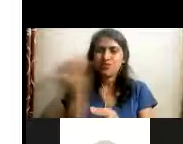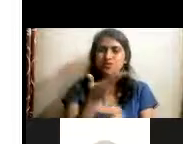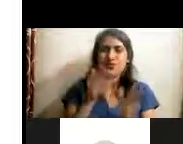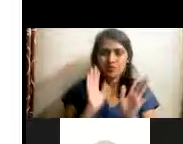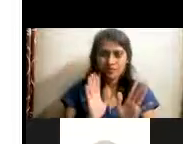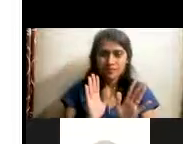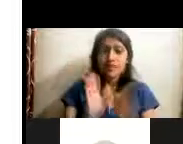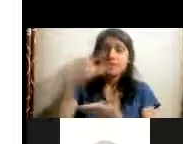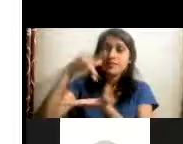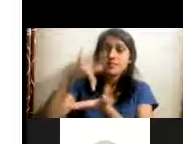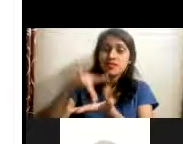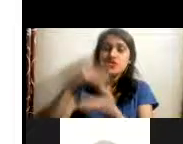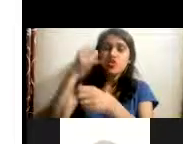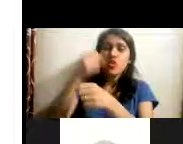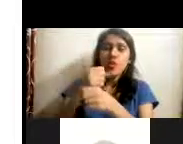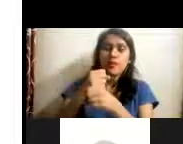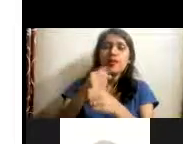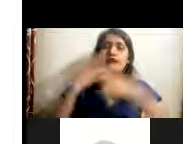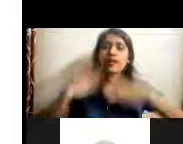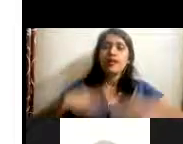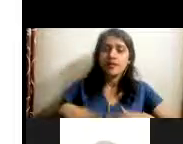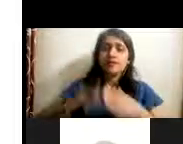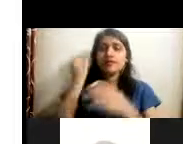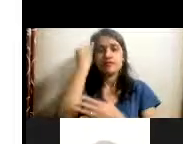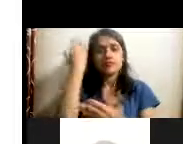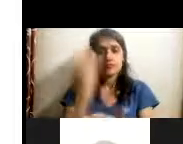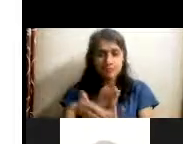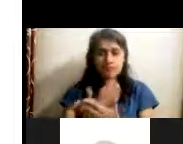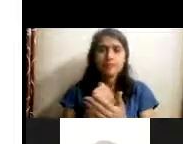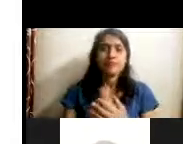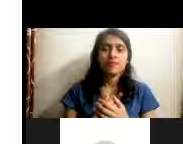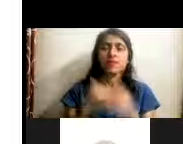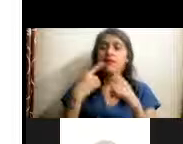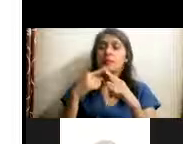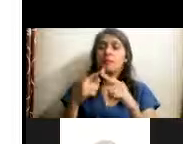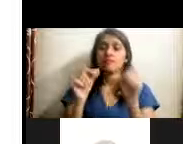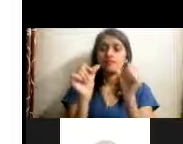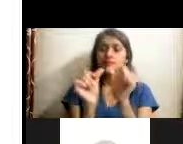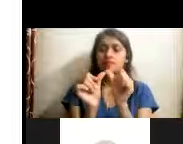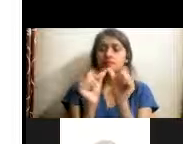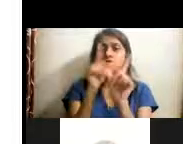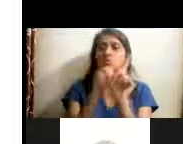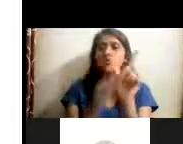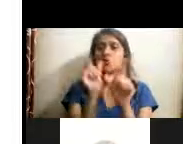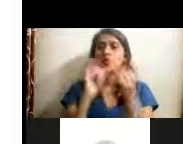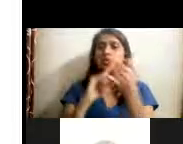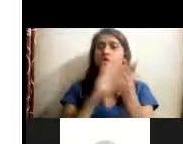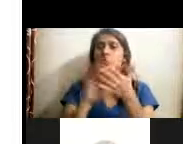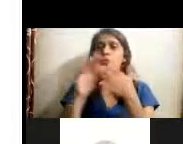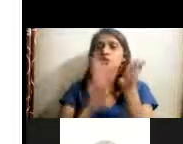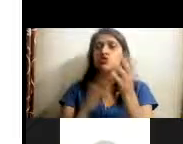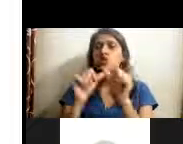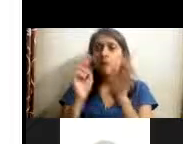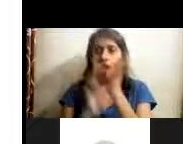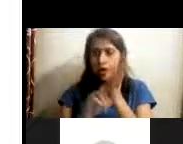central government's health scheme like the Ayushman Bharat and other schemes. And we have the